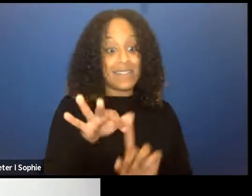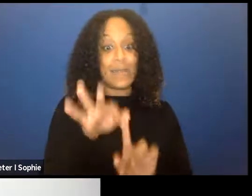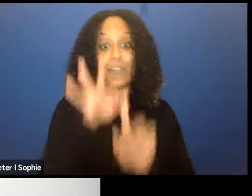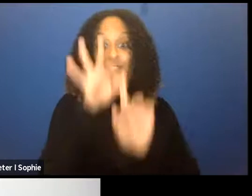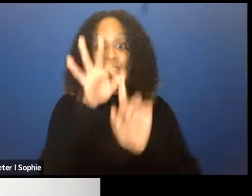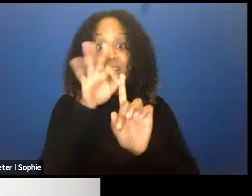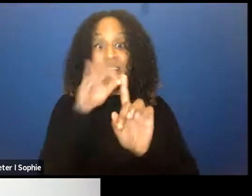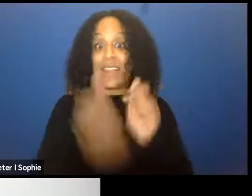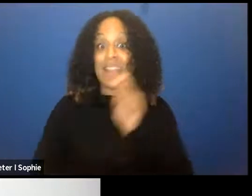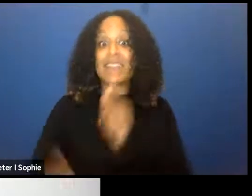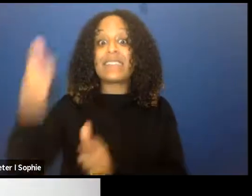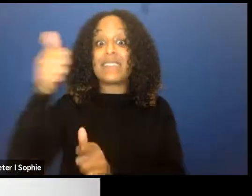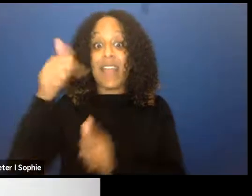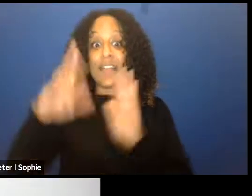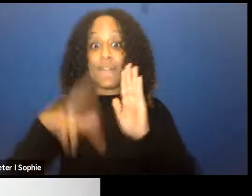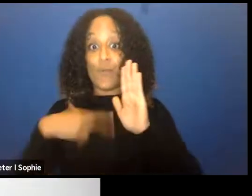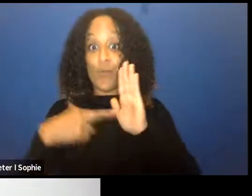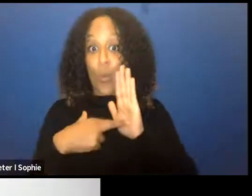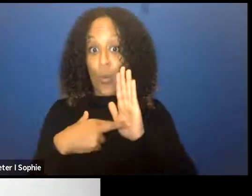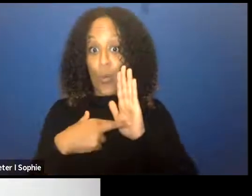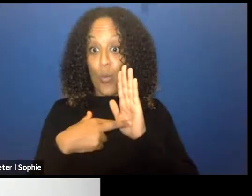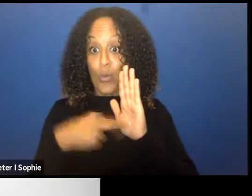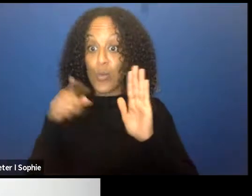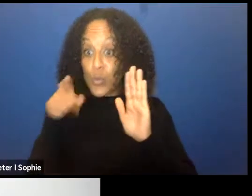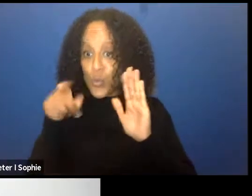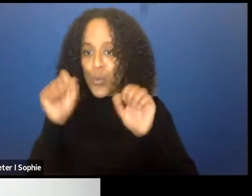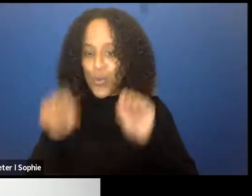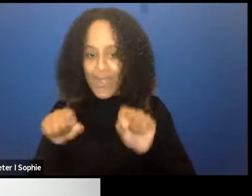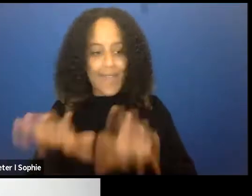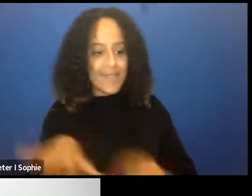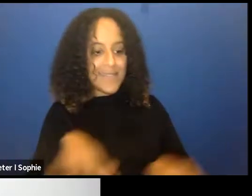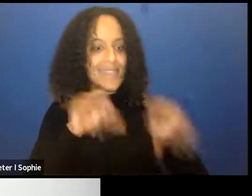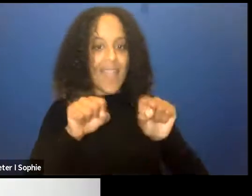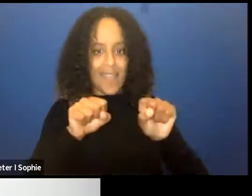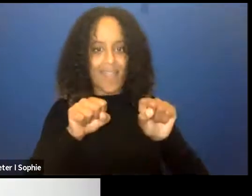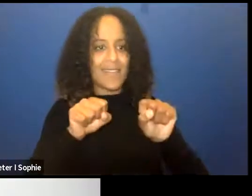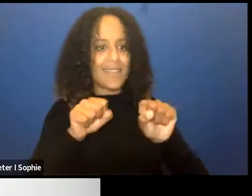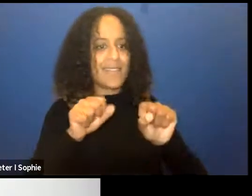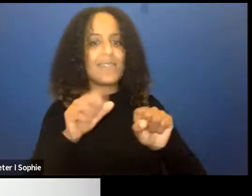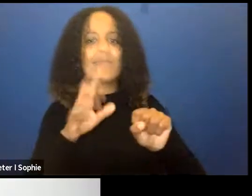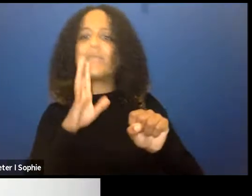some kind of an executive role, that you can take on speaking